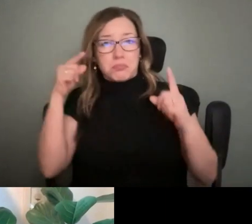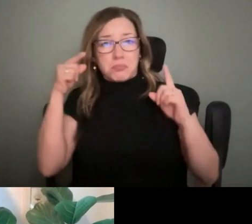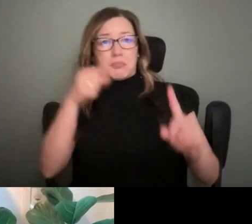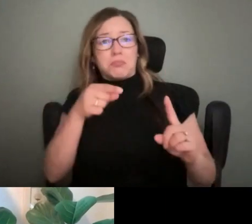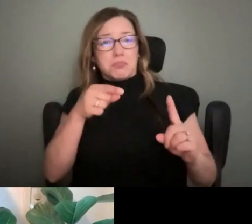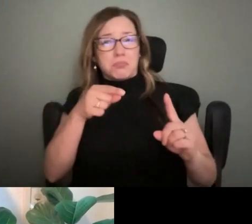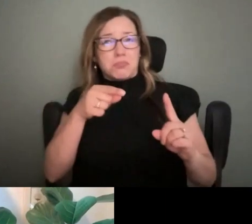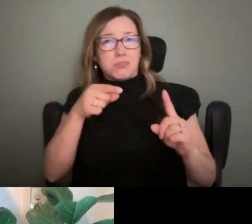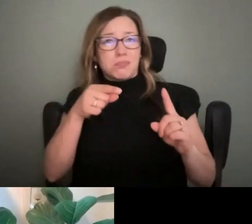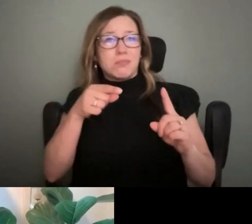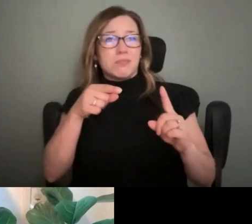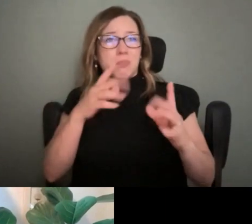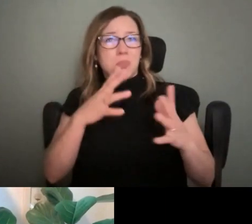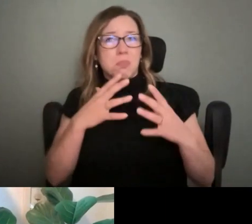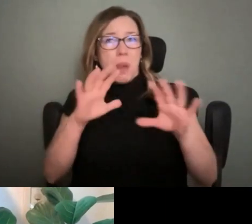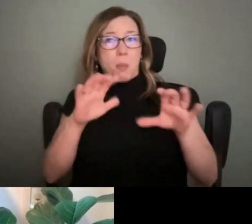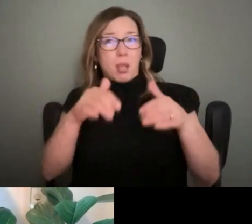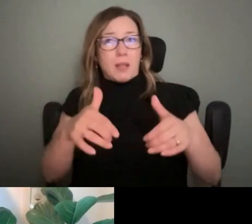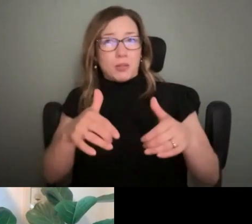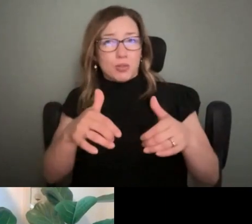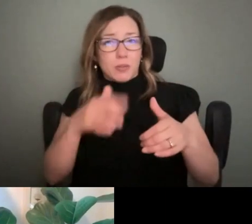populations of Commit to Connect?